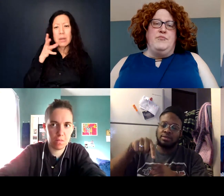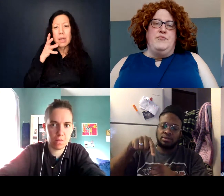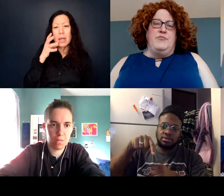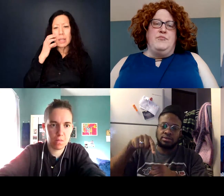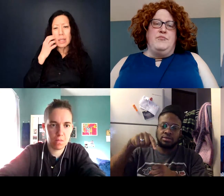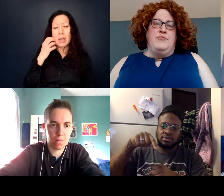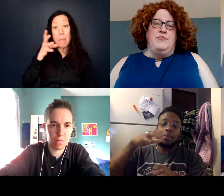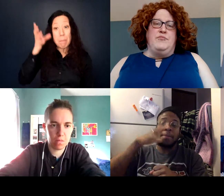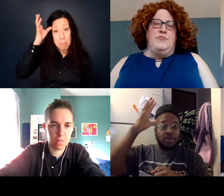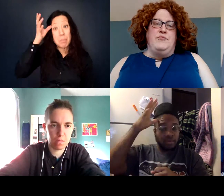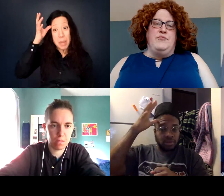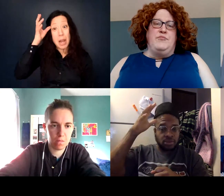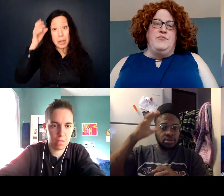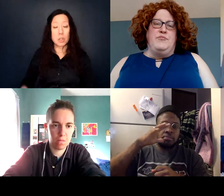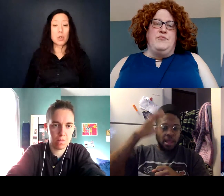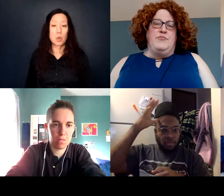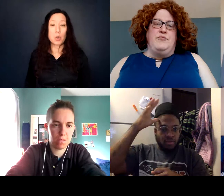parents